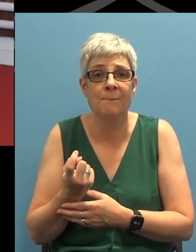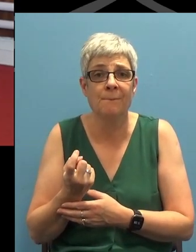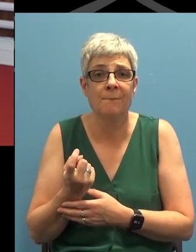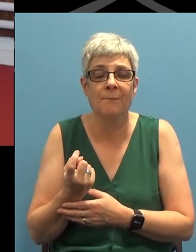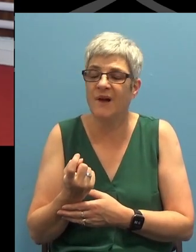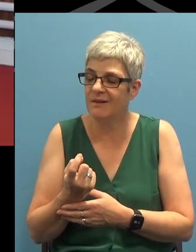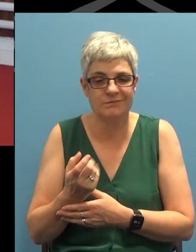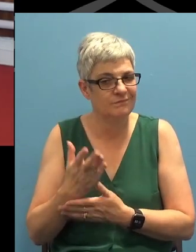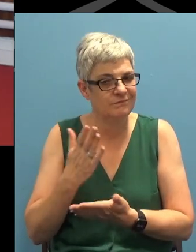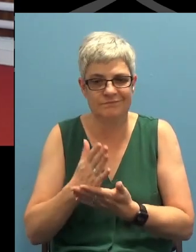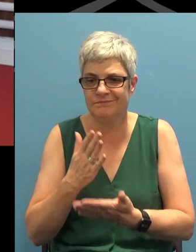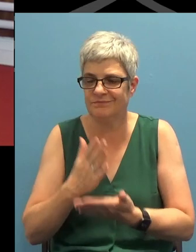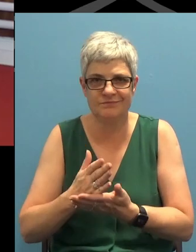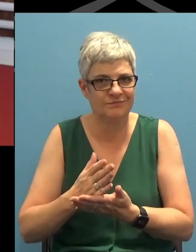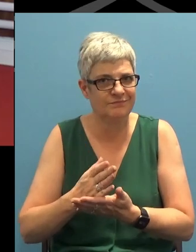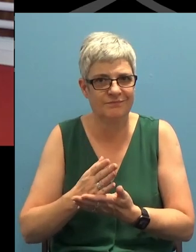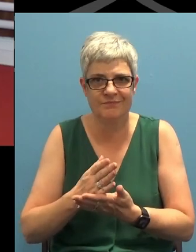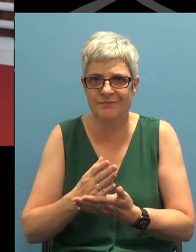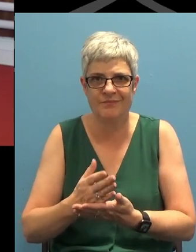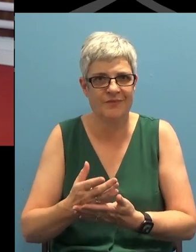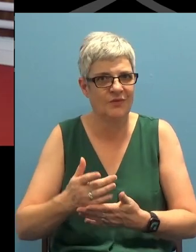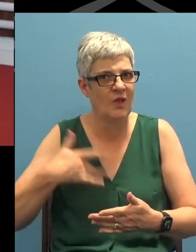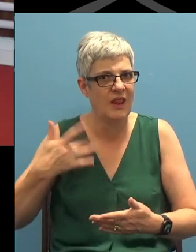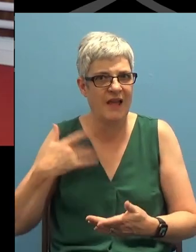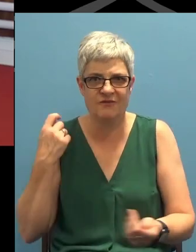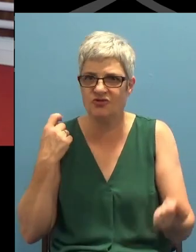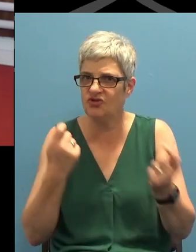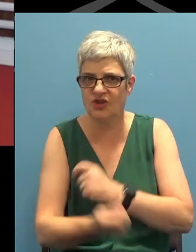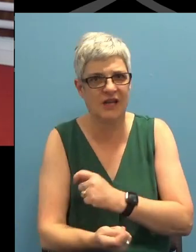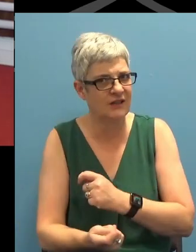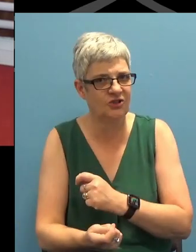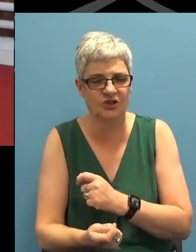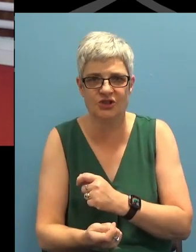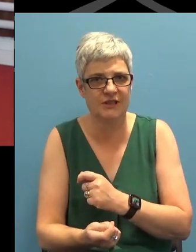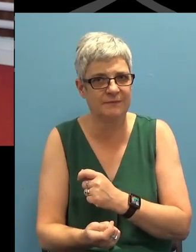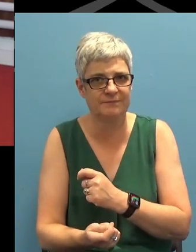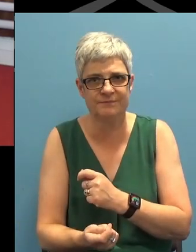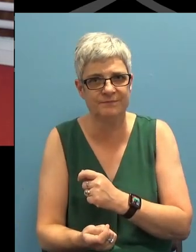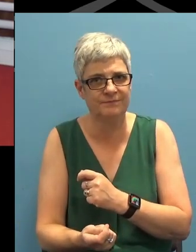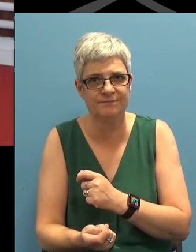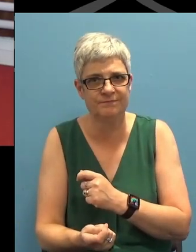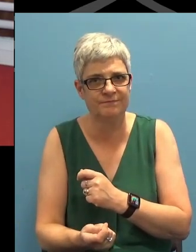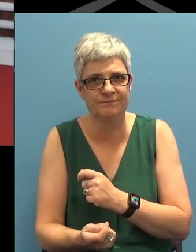but have no intention of letting our lives be changed.